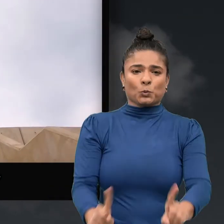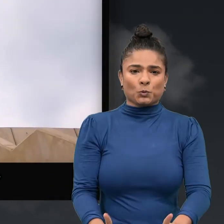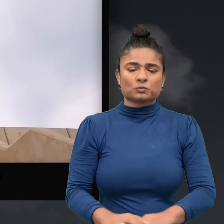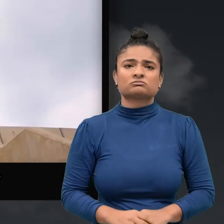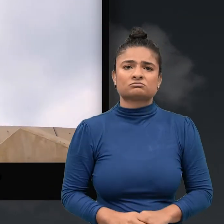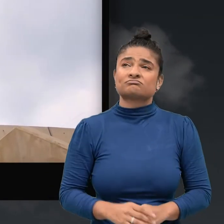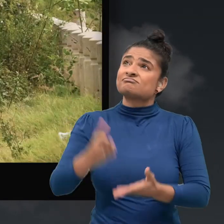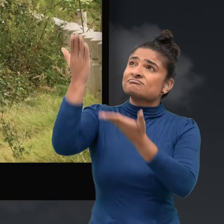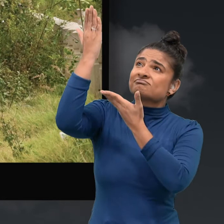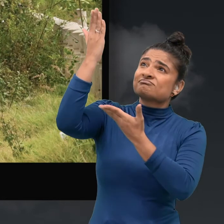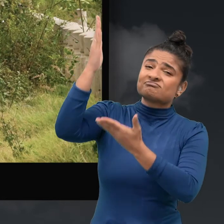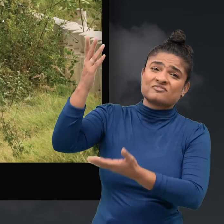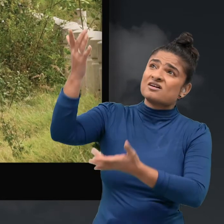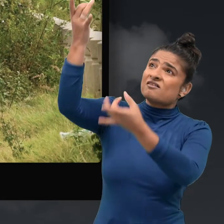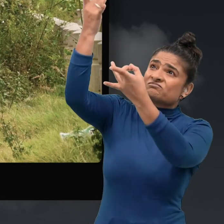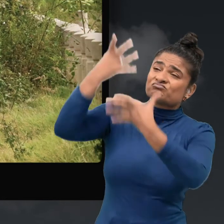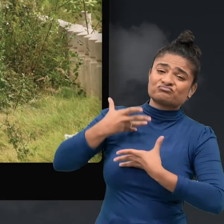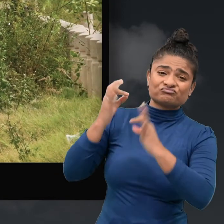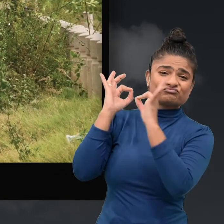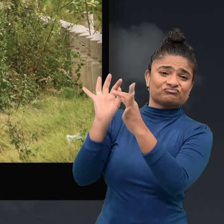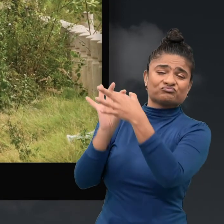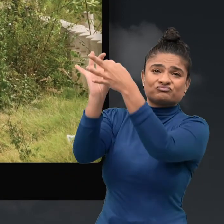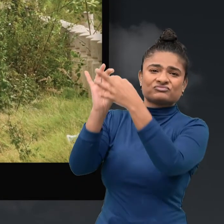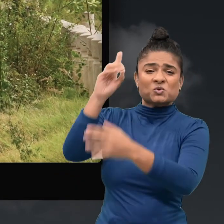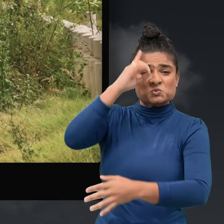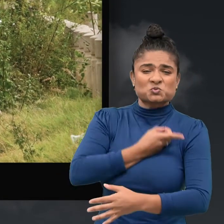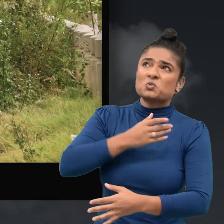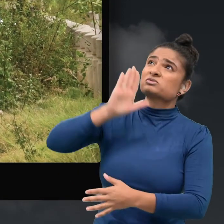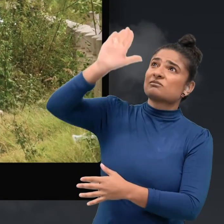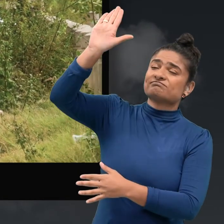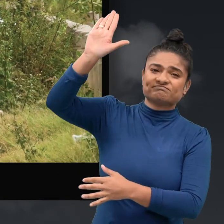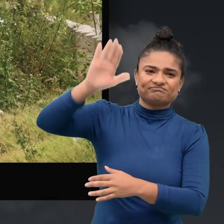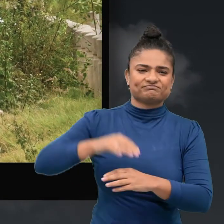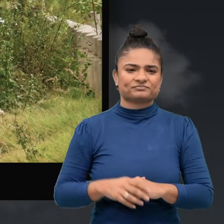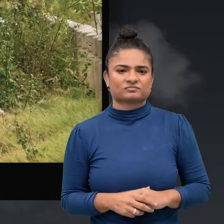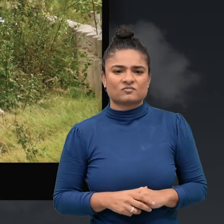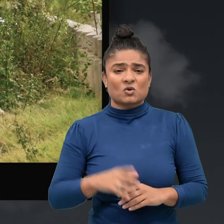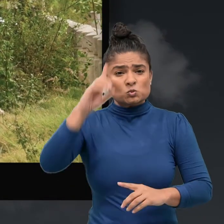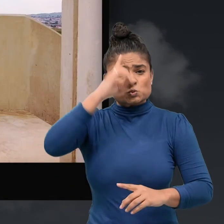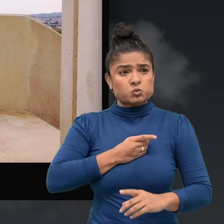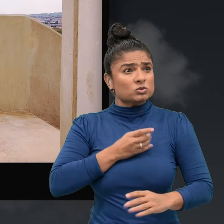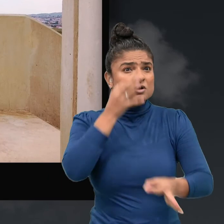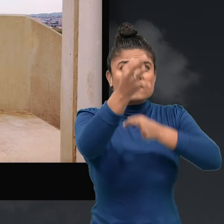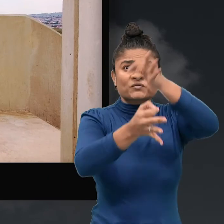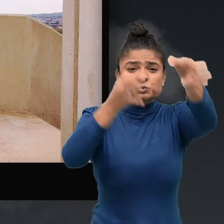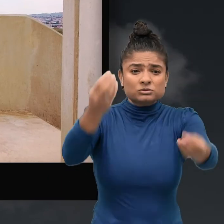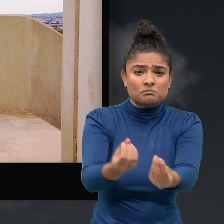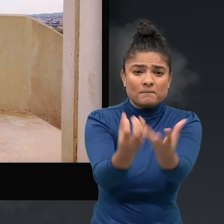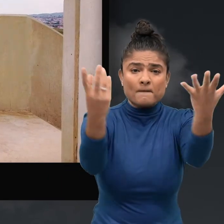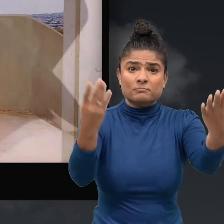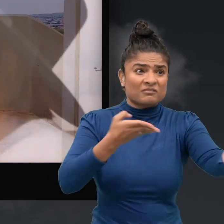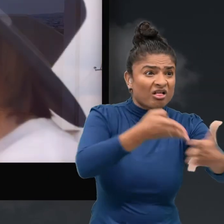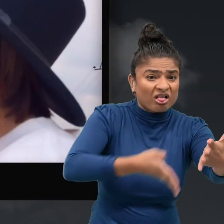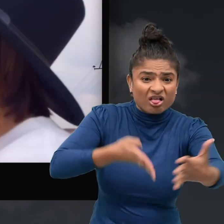majestically made. In His grace, in His favor, I am His daughter, a daughter of